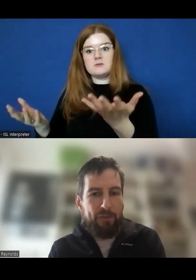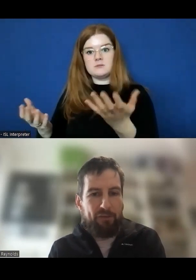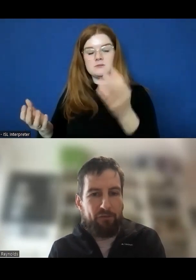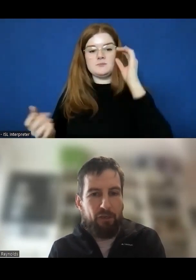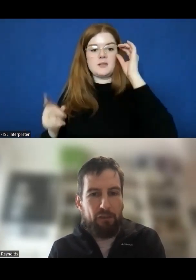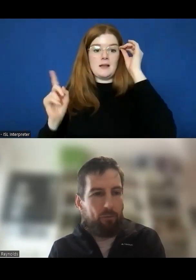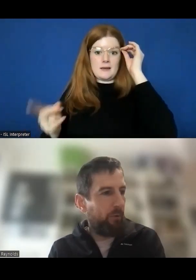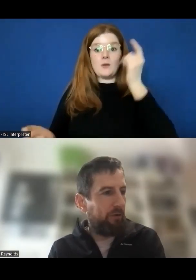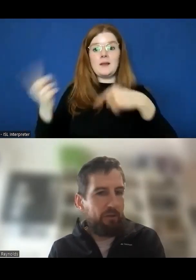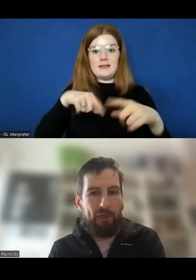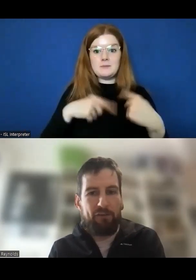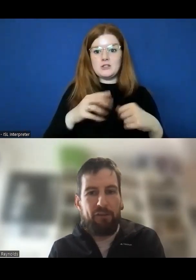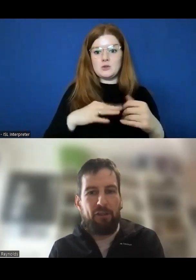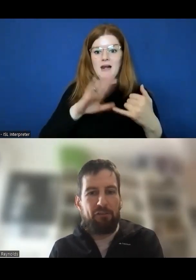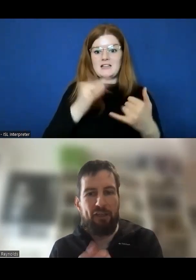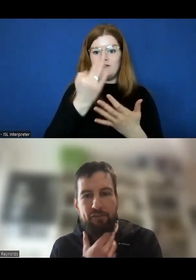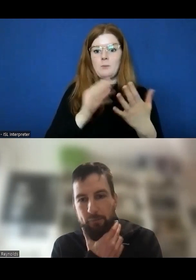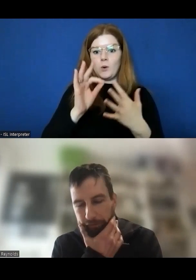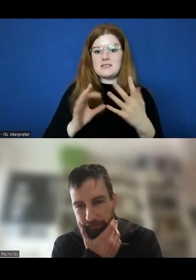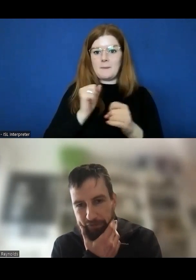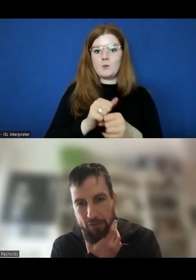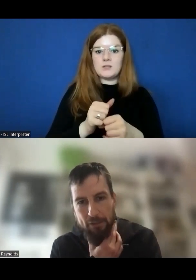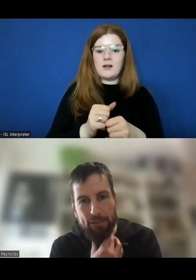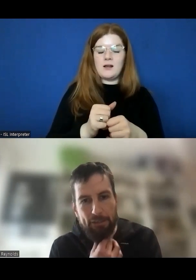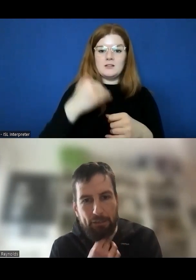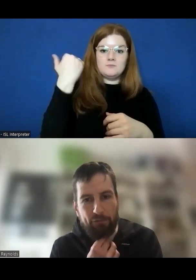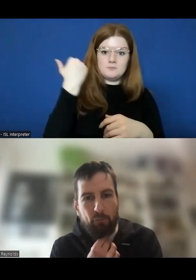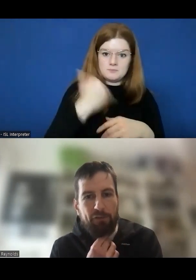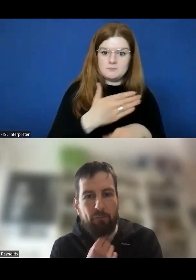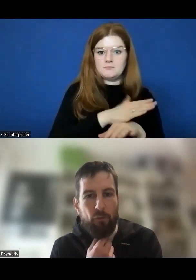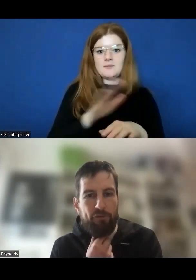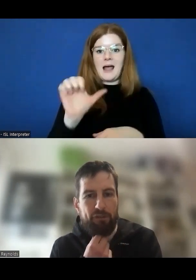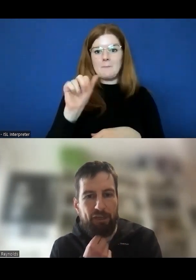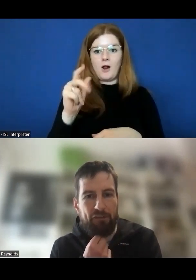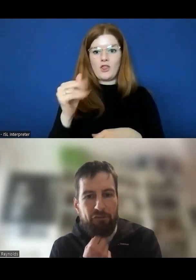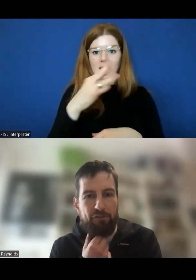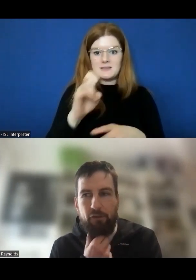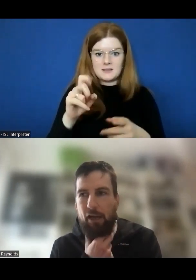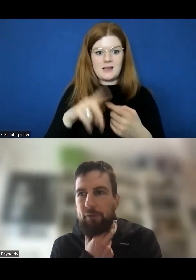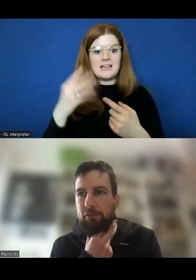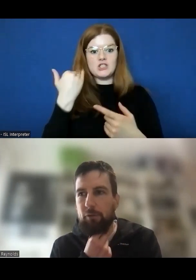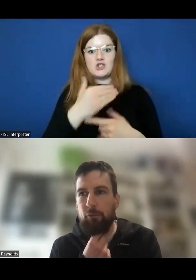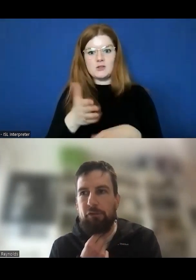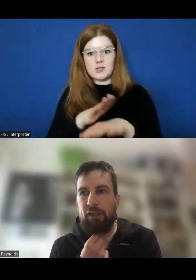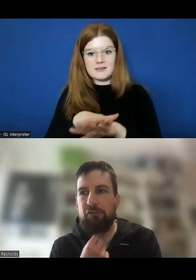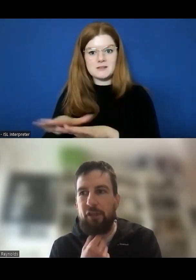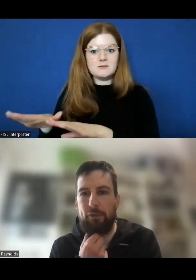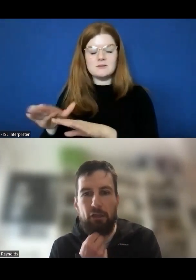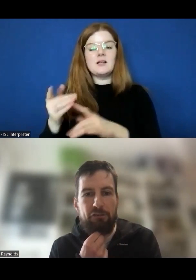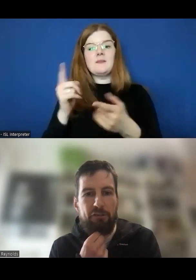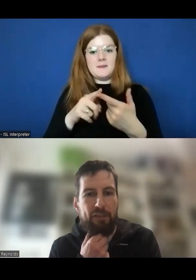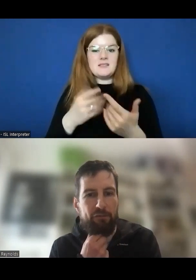that brings me then to the final couple of points on apartheid and genocide, because these are, in some ways the most contentious, or have been some of the most